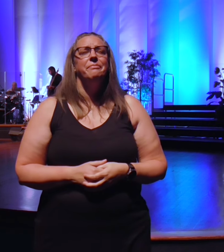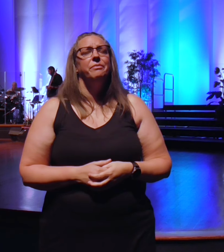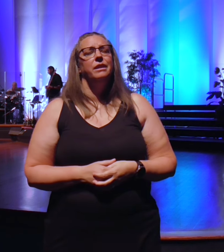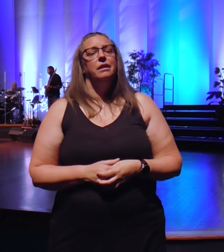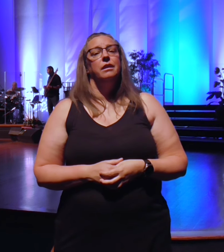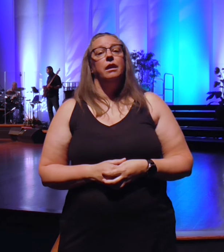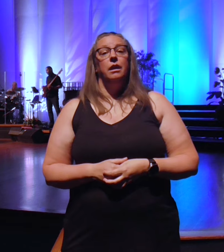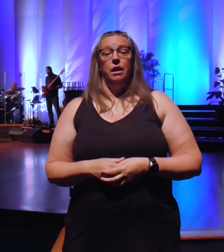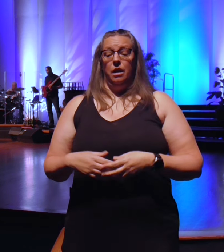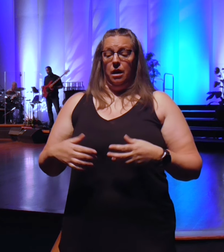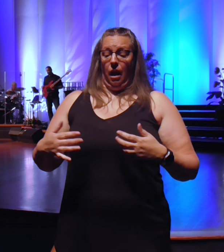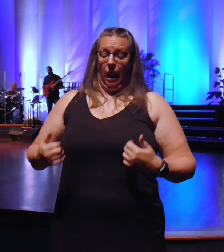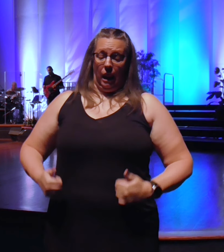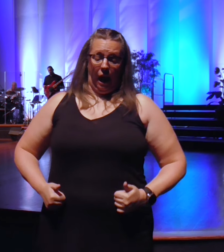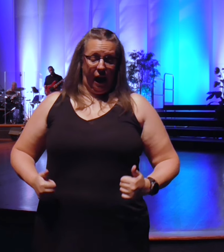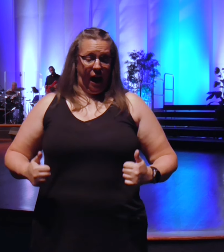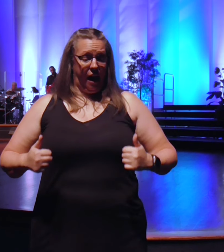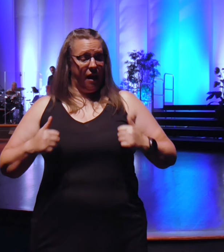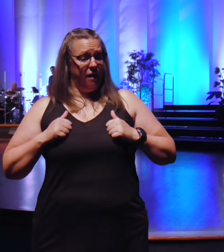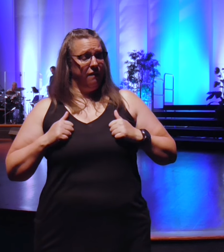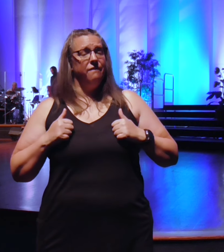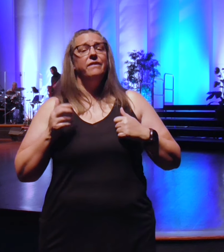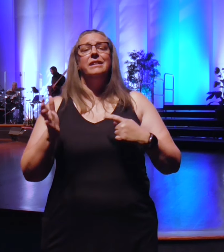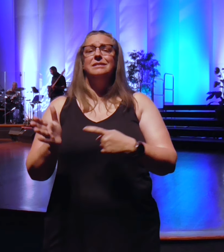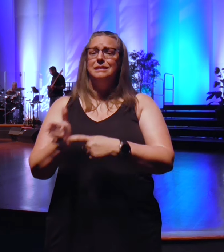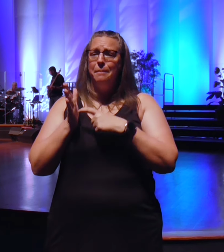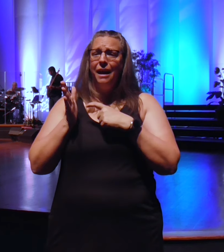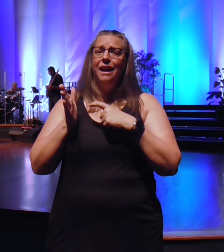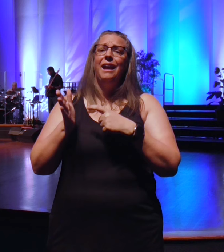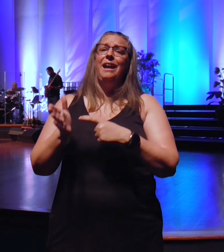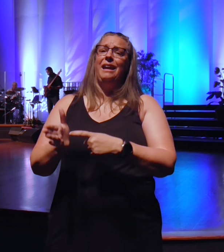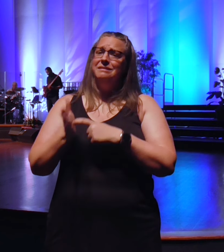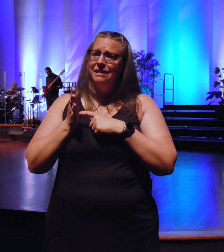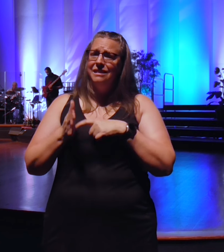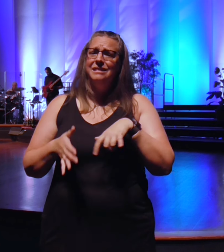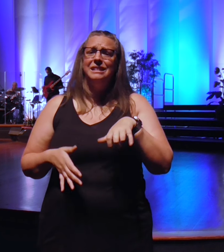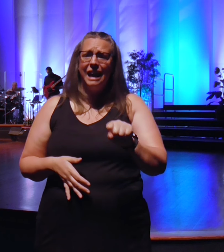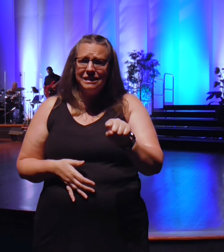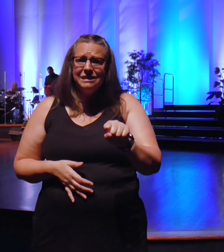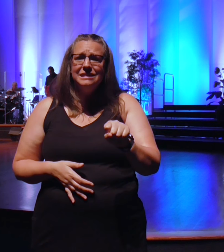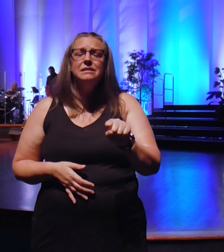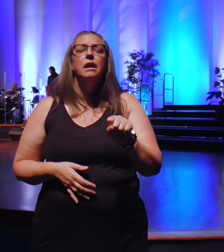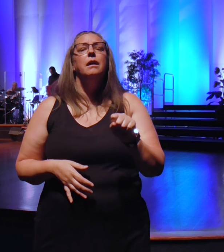Well, life is demanding, but I am